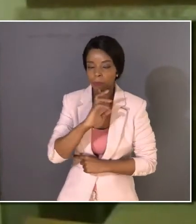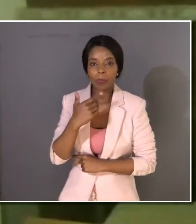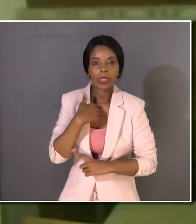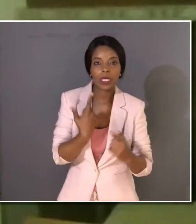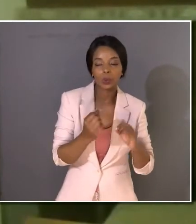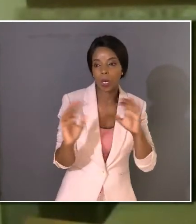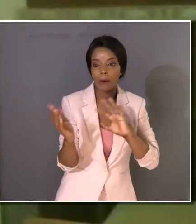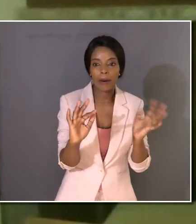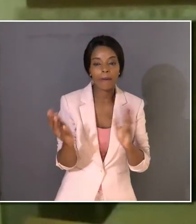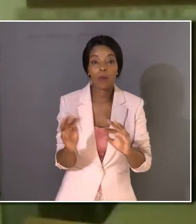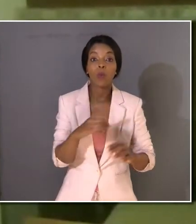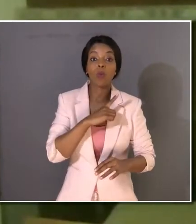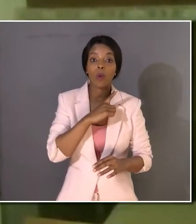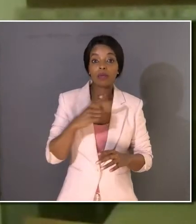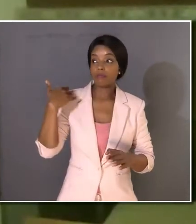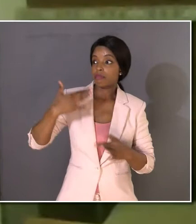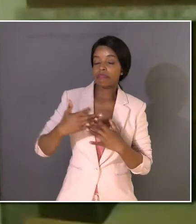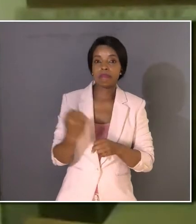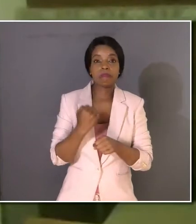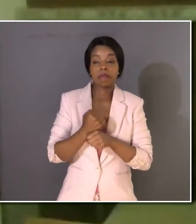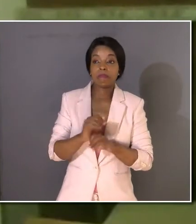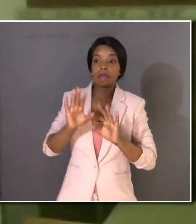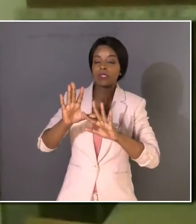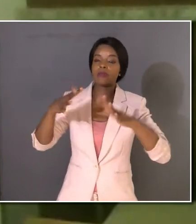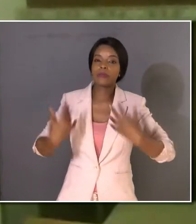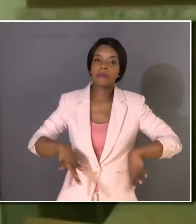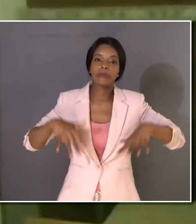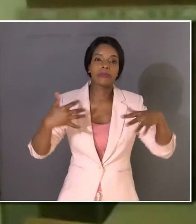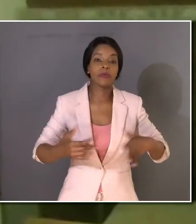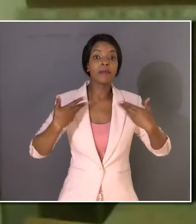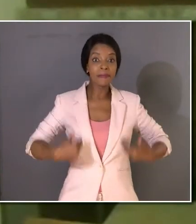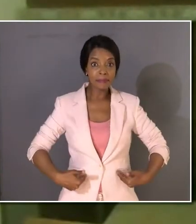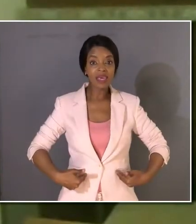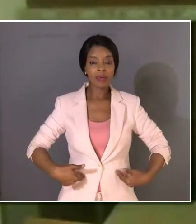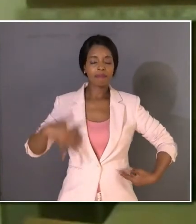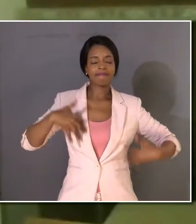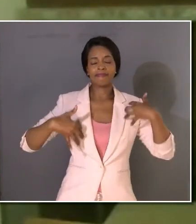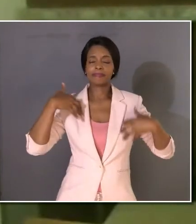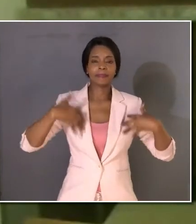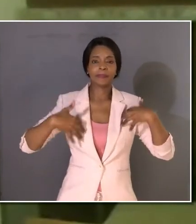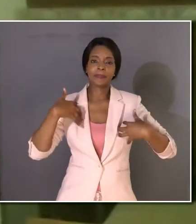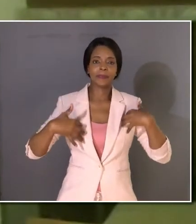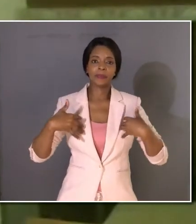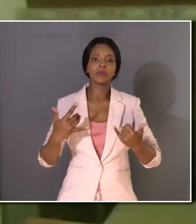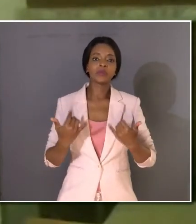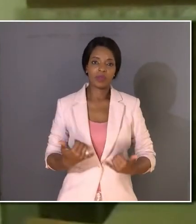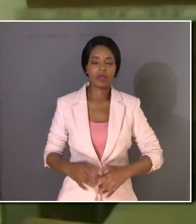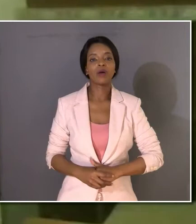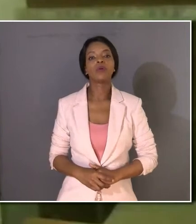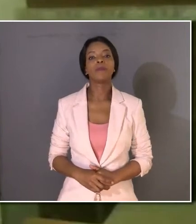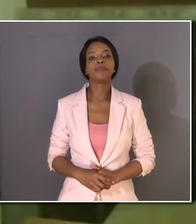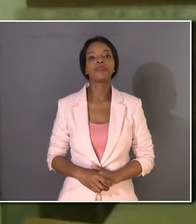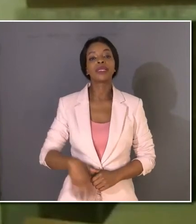such incredible things. And so I'm just really excited that they are all on the road now. And as Ntando said, you